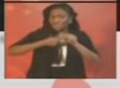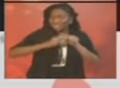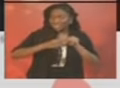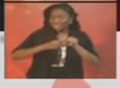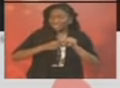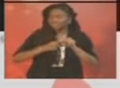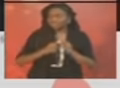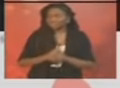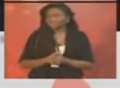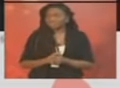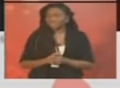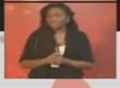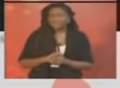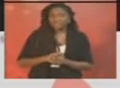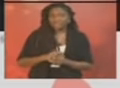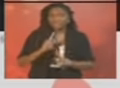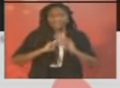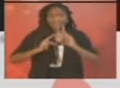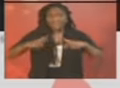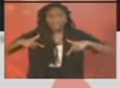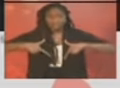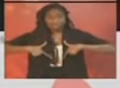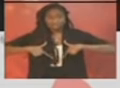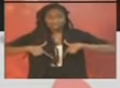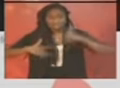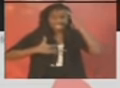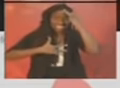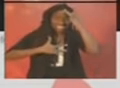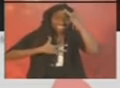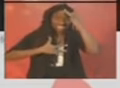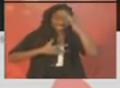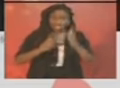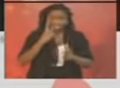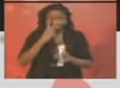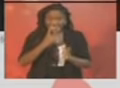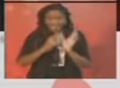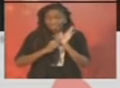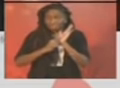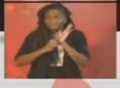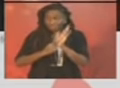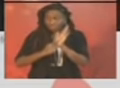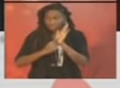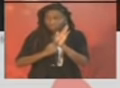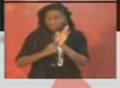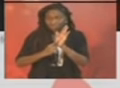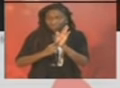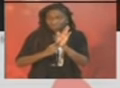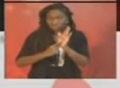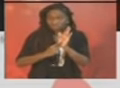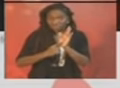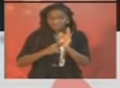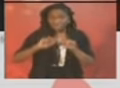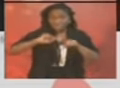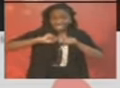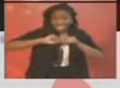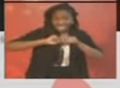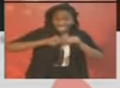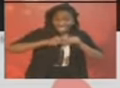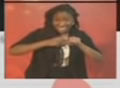ARIs, less than 5 years old on the upper left corner, following the black graph. And we saw in the early part